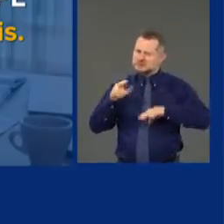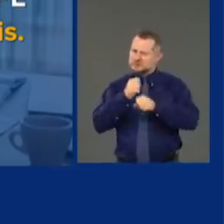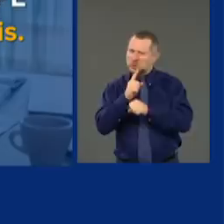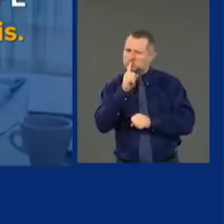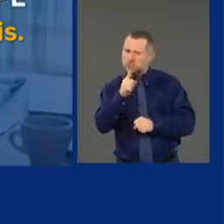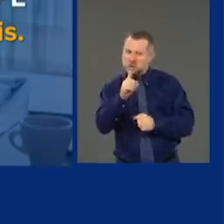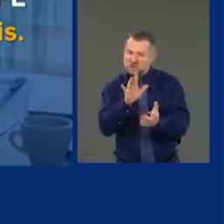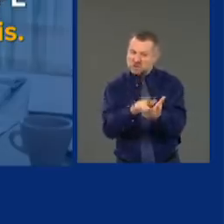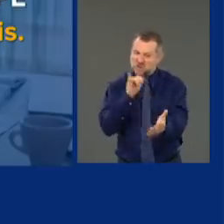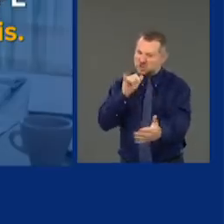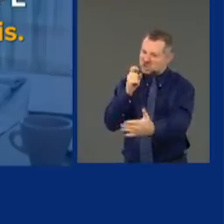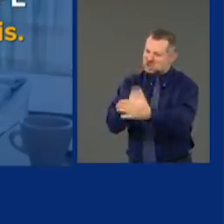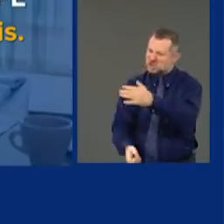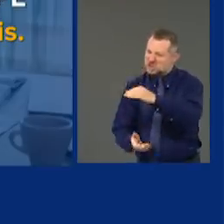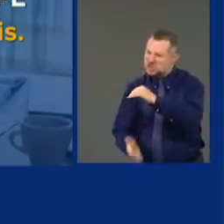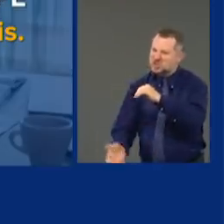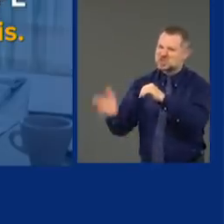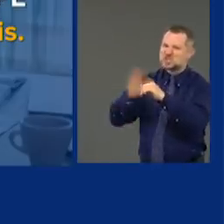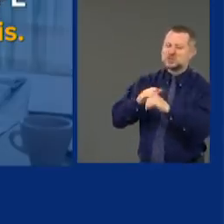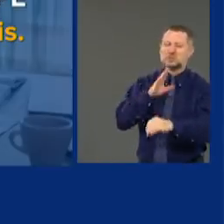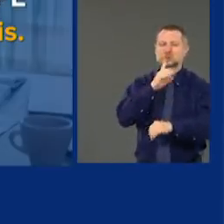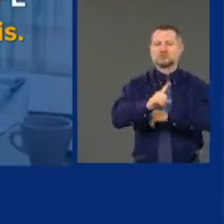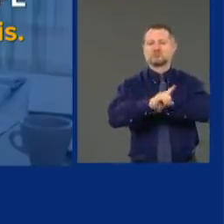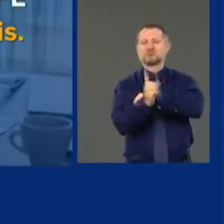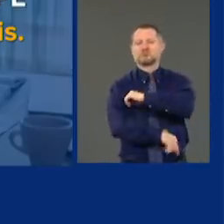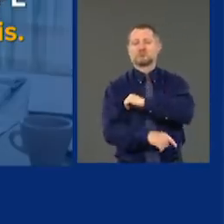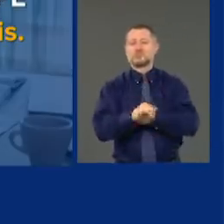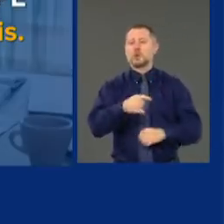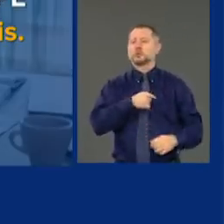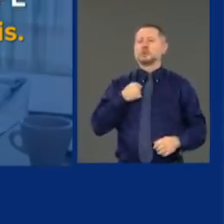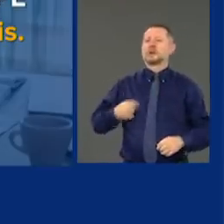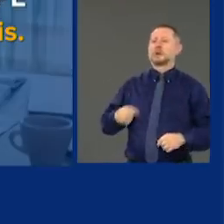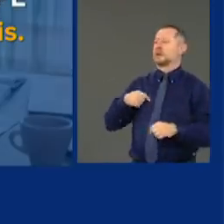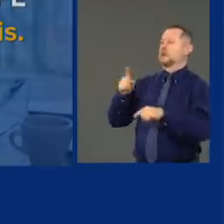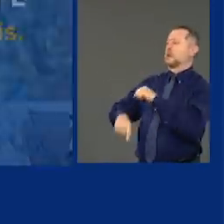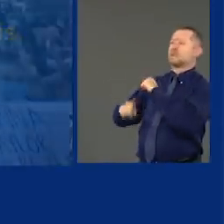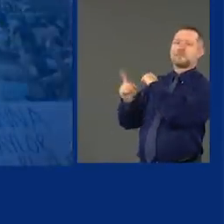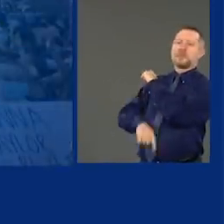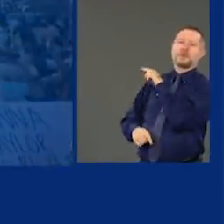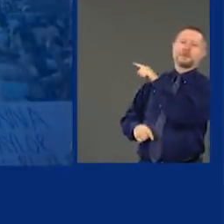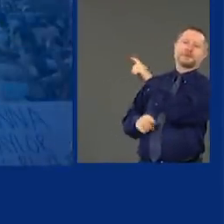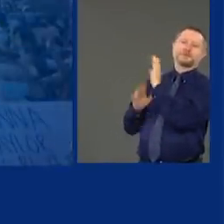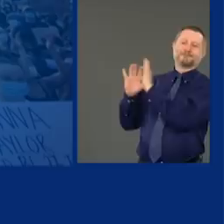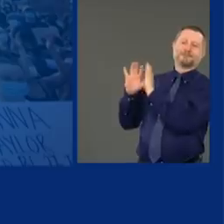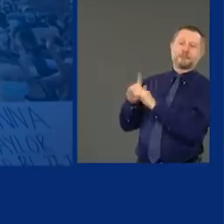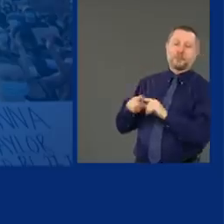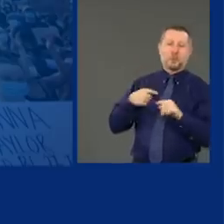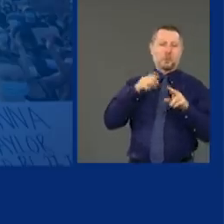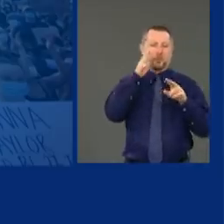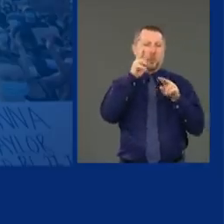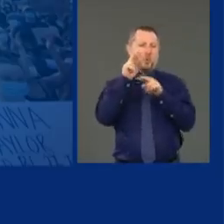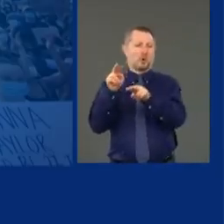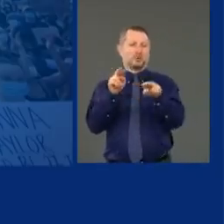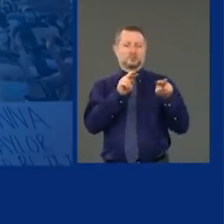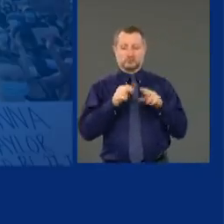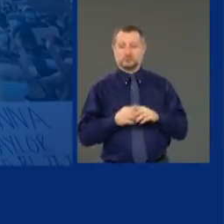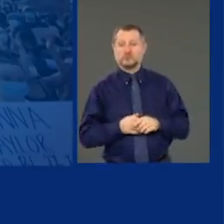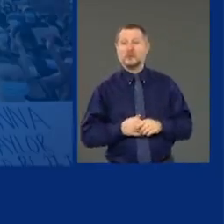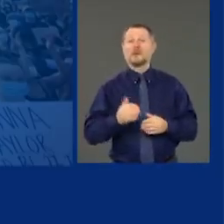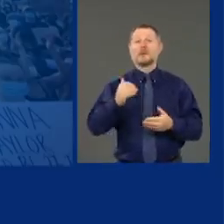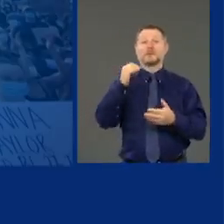mean China can't gouge us or another country, but we'll have price gouging in the state of New York. We had